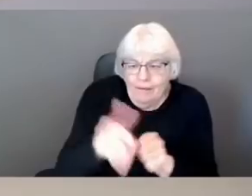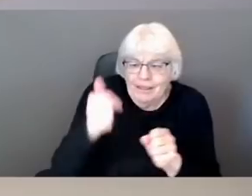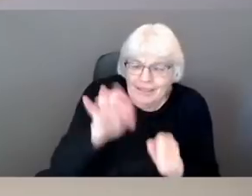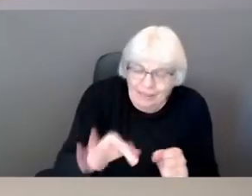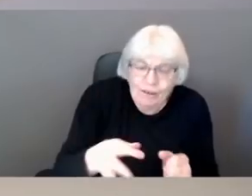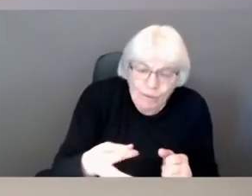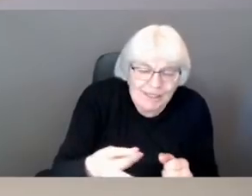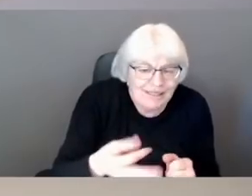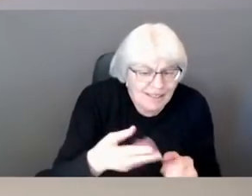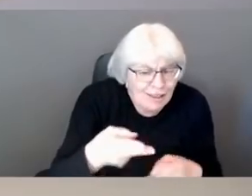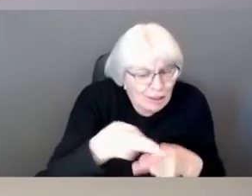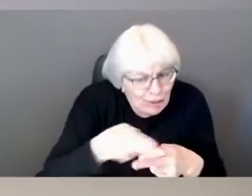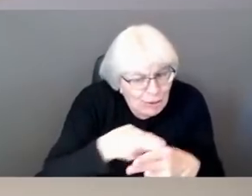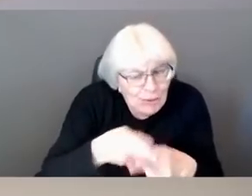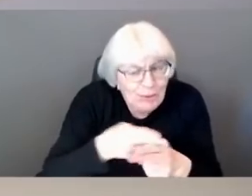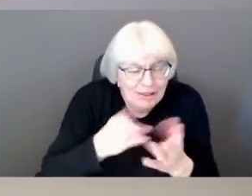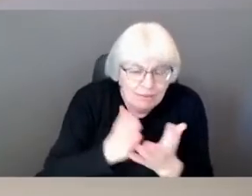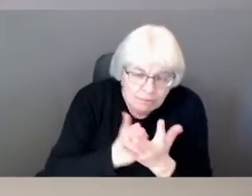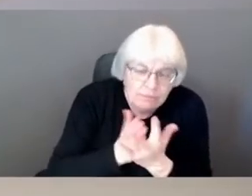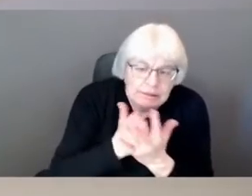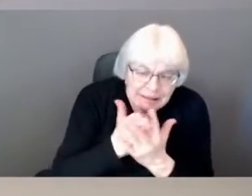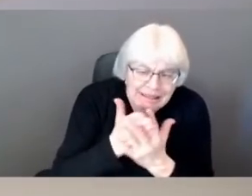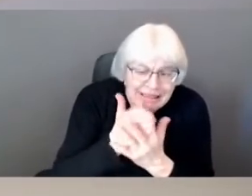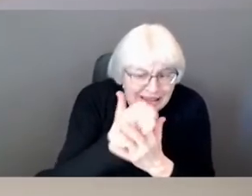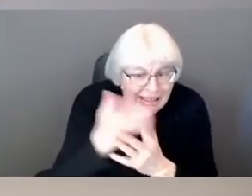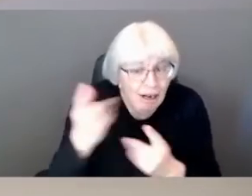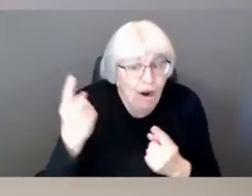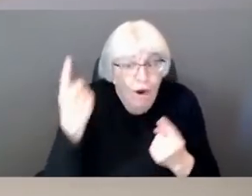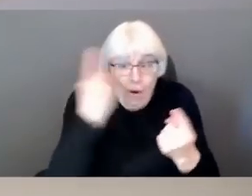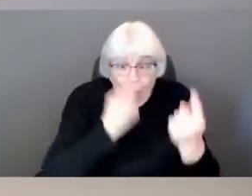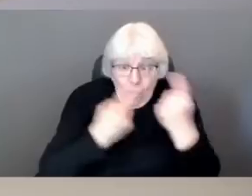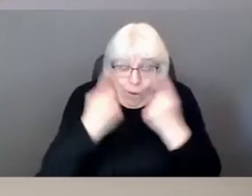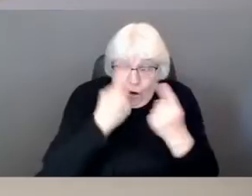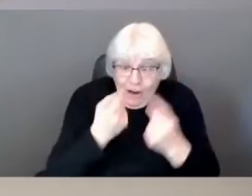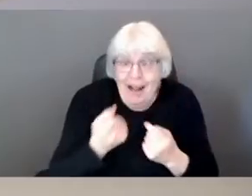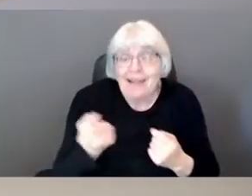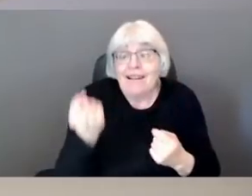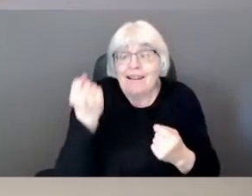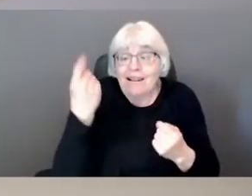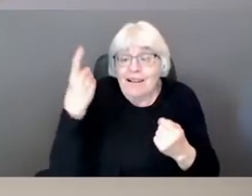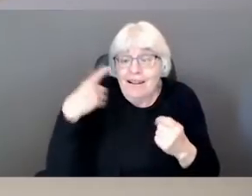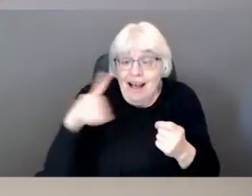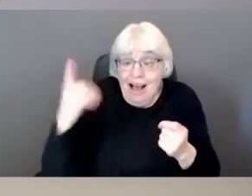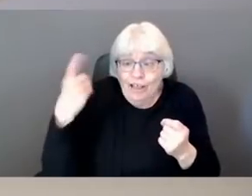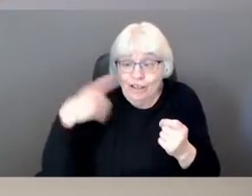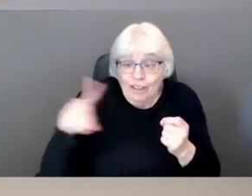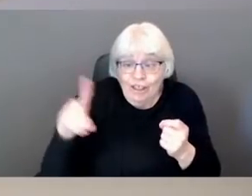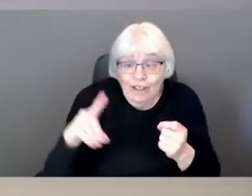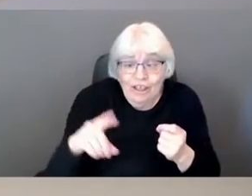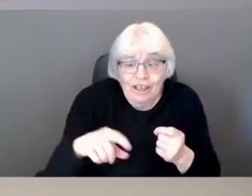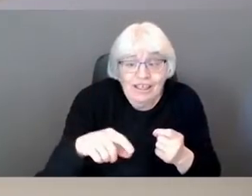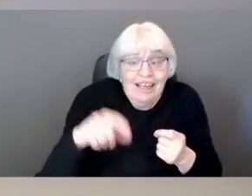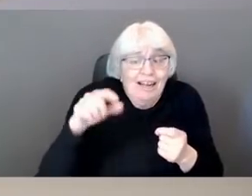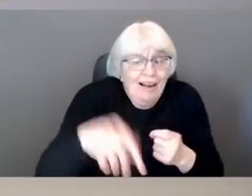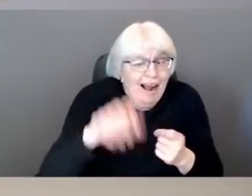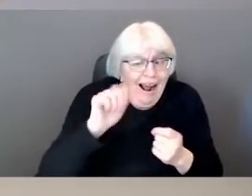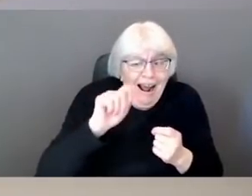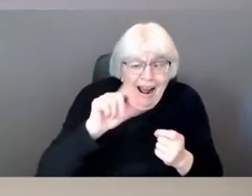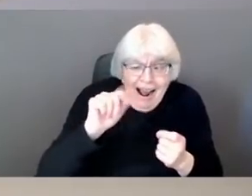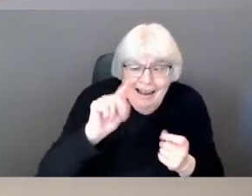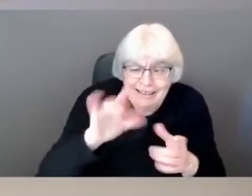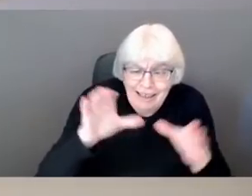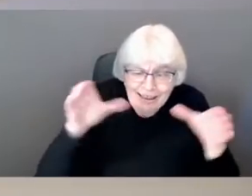And when you think this time last year, there was no Atlantic bubble. Anytime we traveled off island, we had to isolate for 14 days. So we are